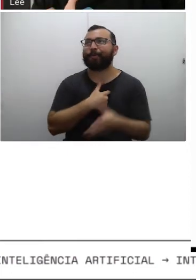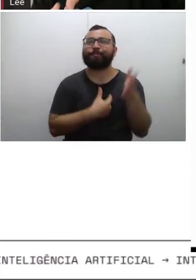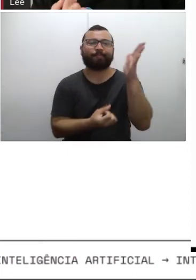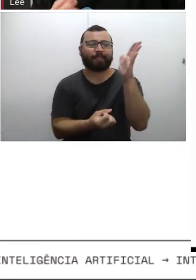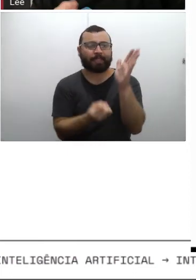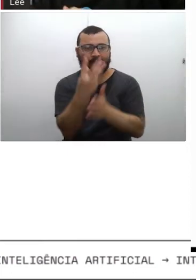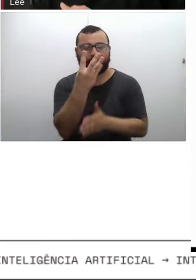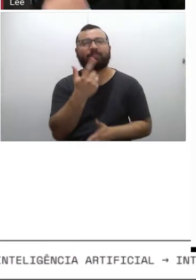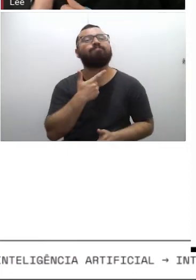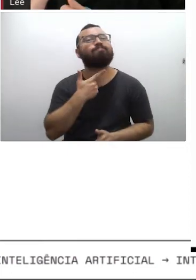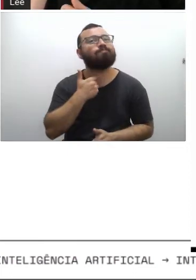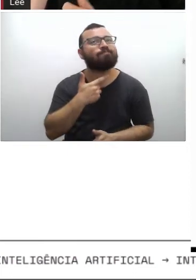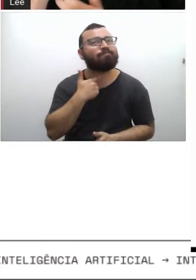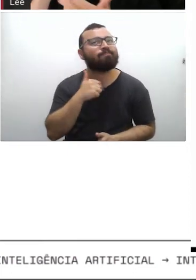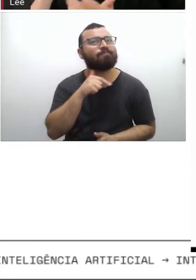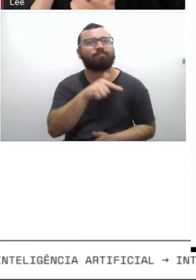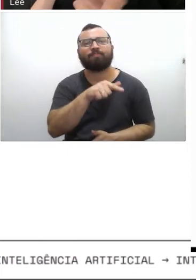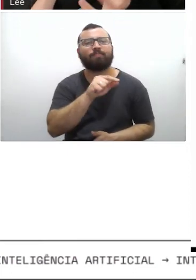an intent,